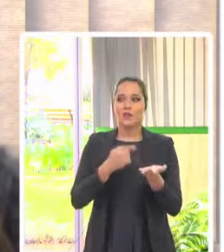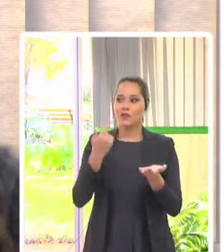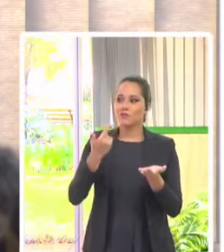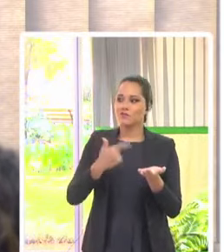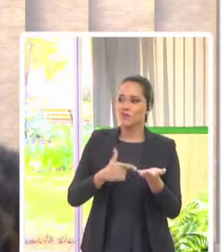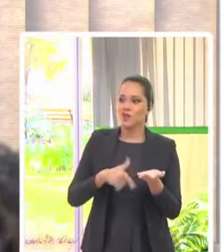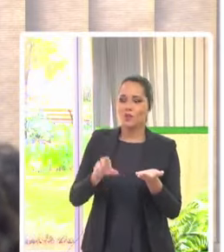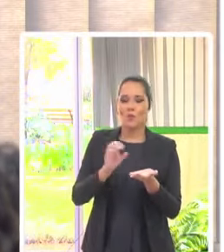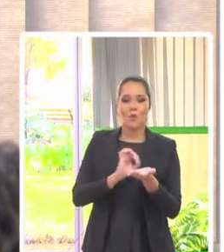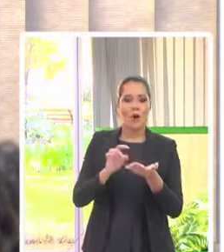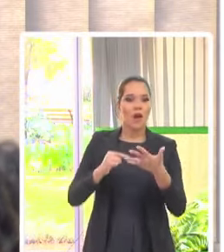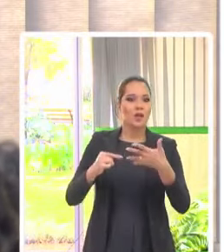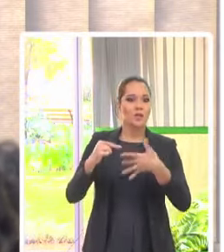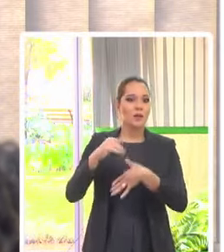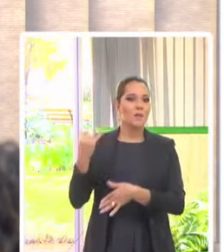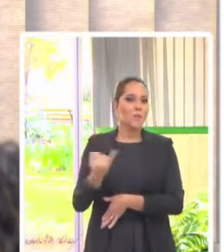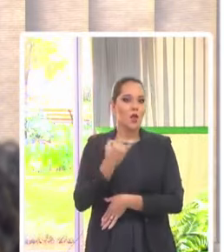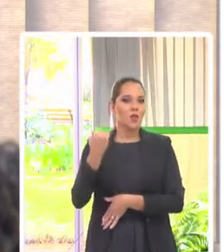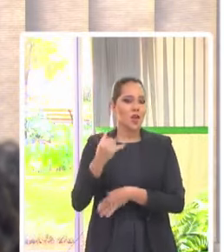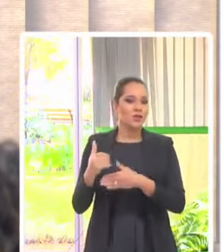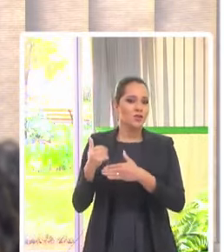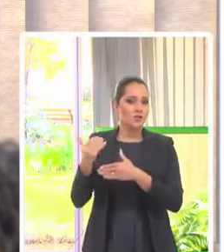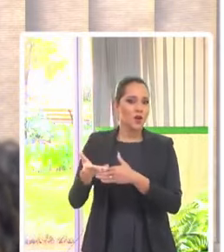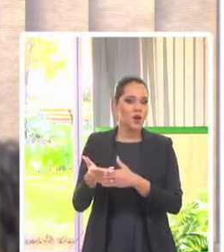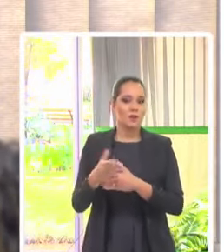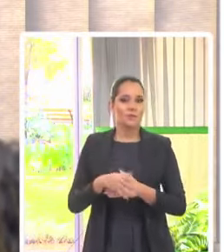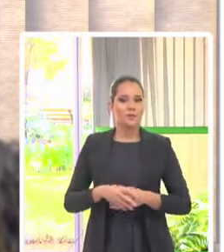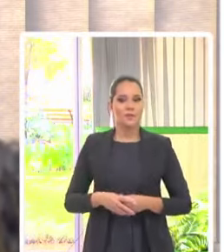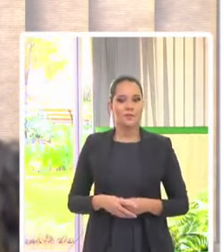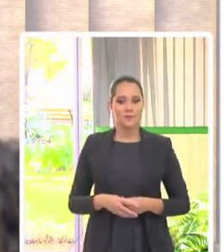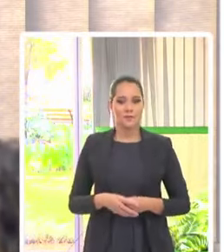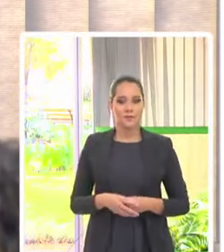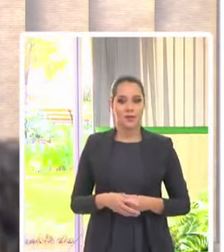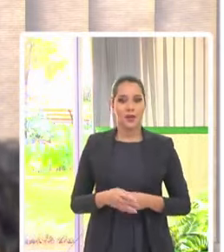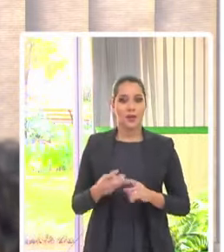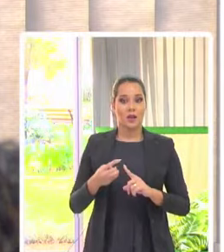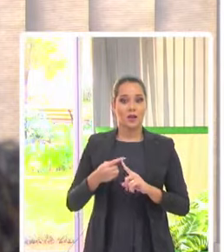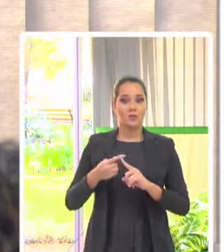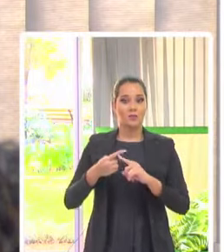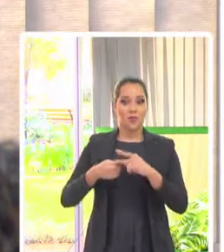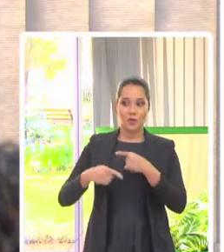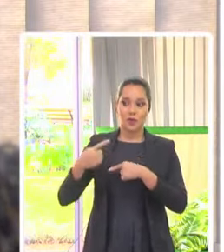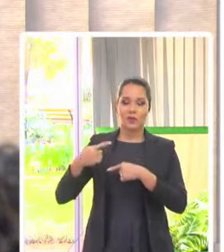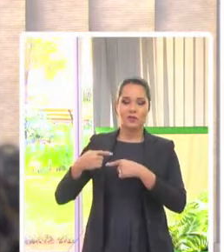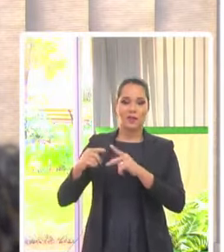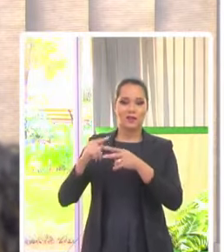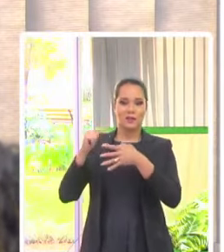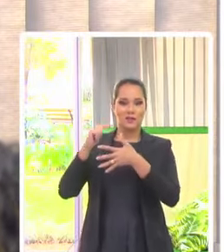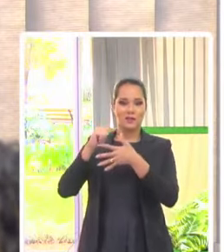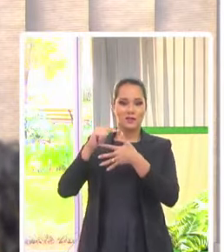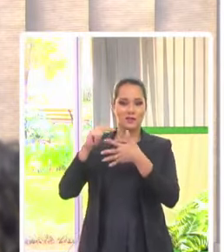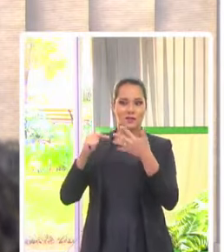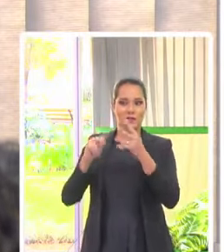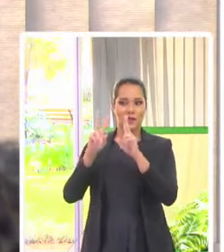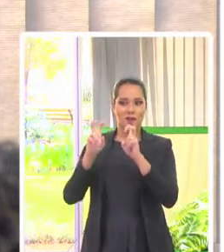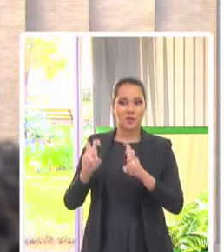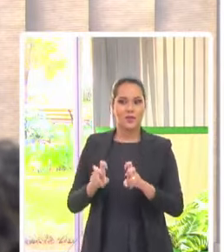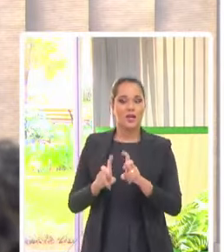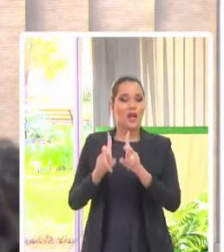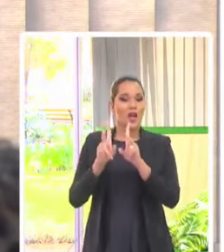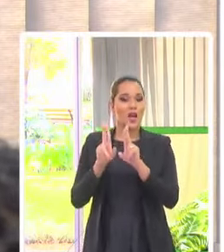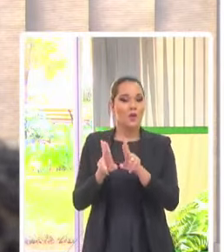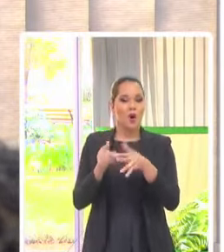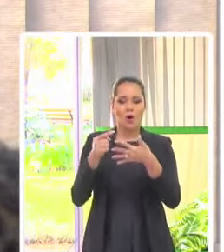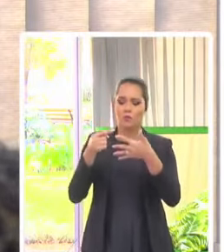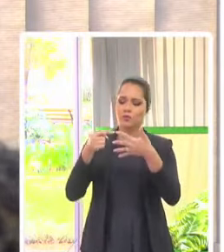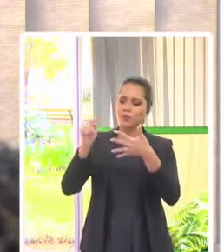behind. So, and maybe going back to those topics is quite of a checklist in order to validate